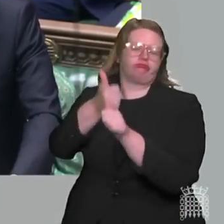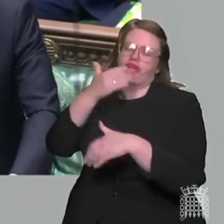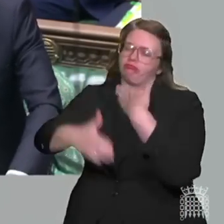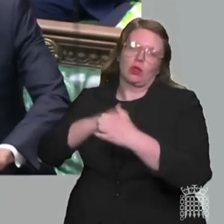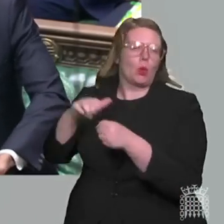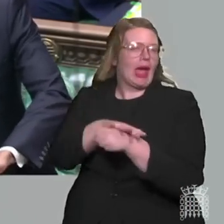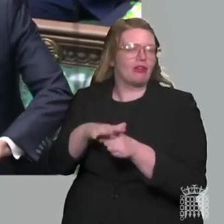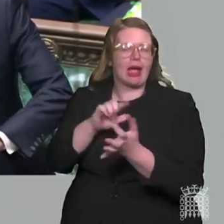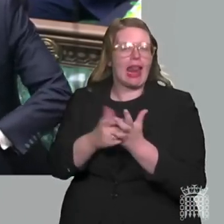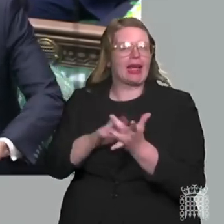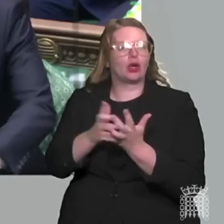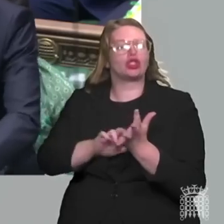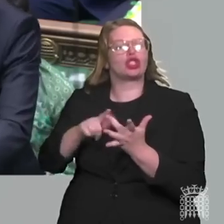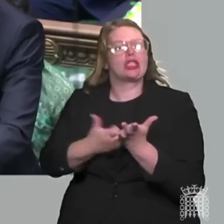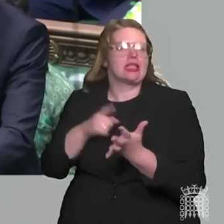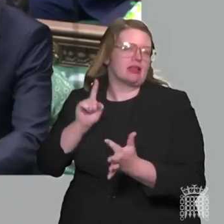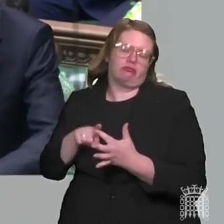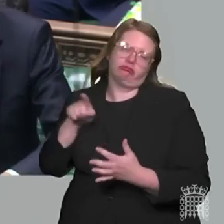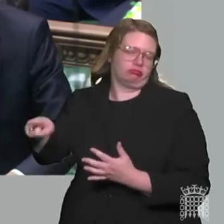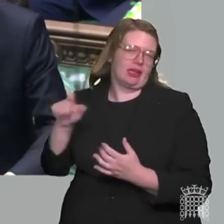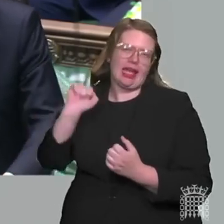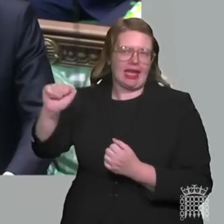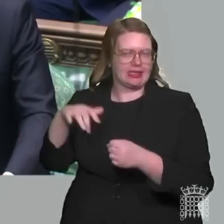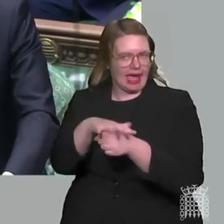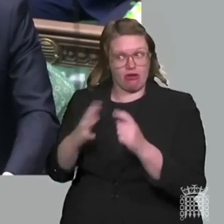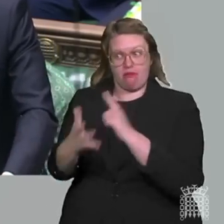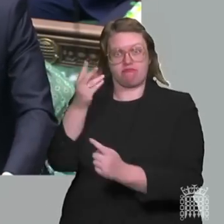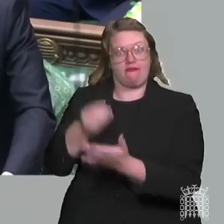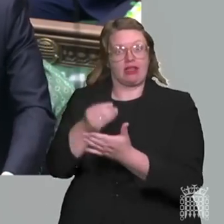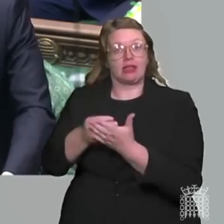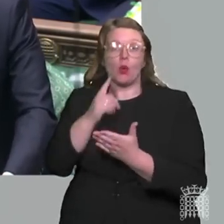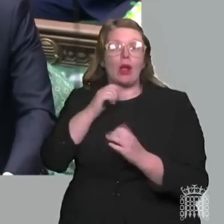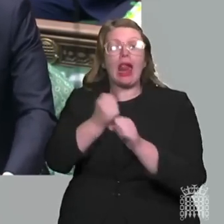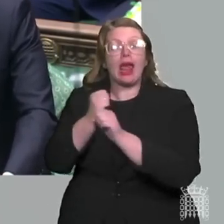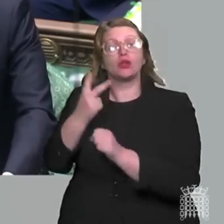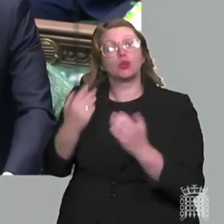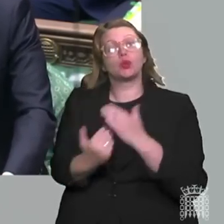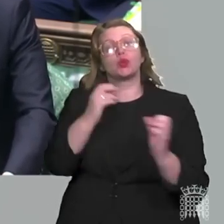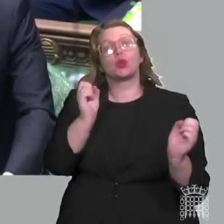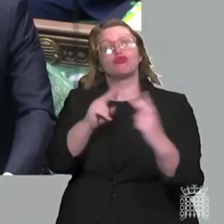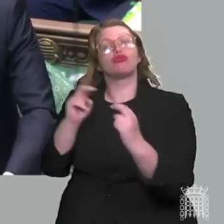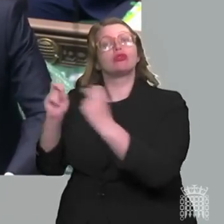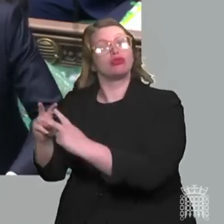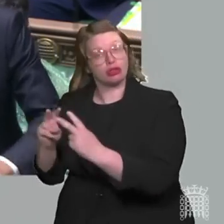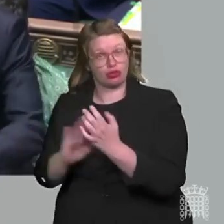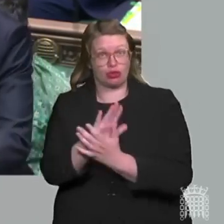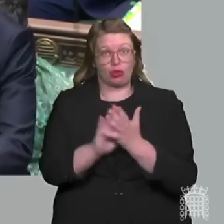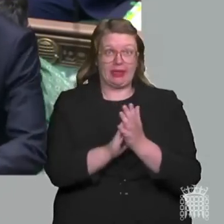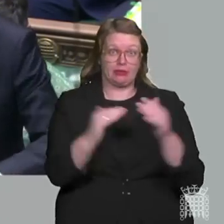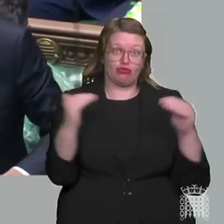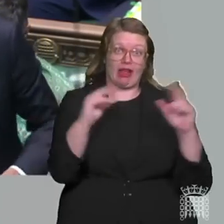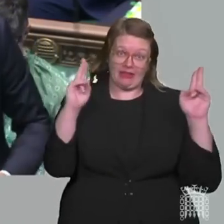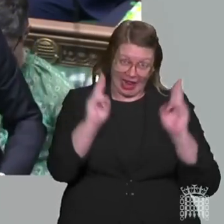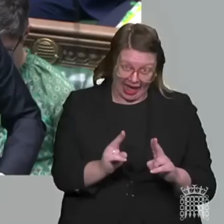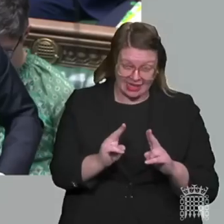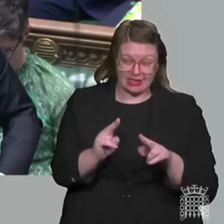up fund bid. The scheme will see 2 new bridges built across the railway line, improving access, reducing congestion. I very much look forward to